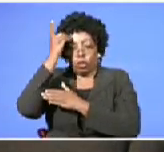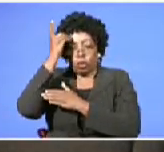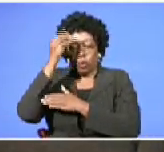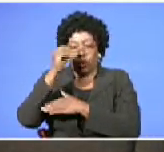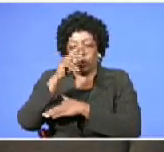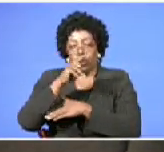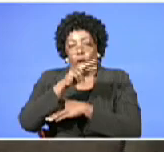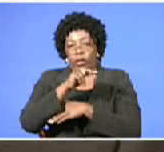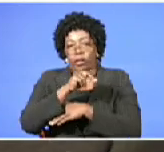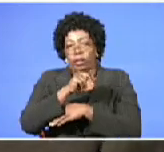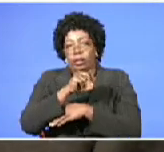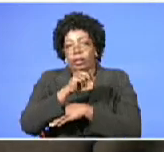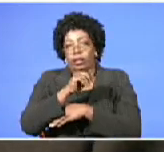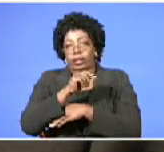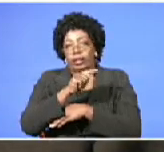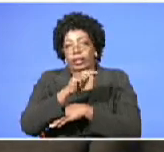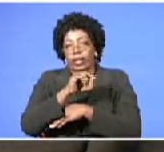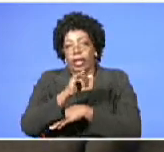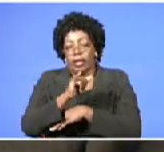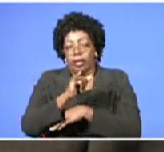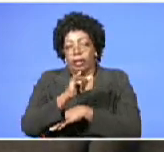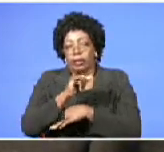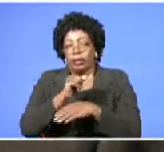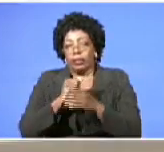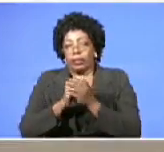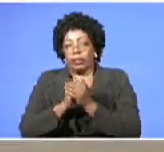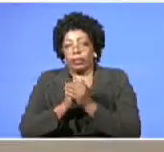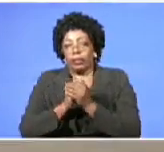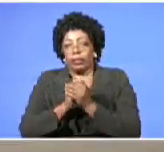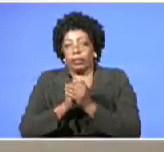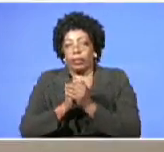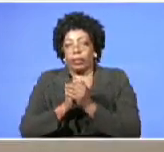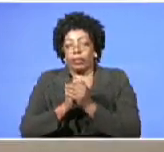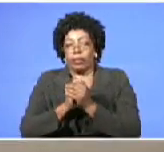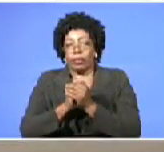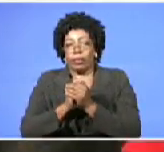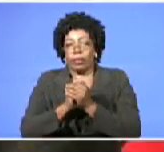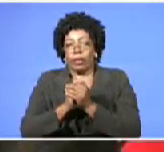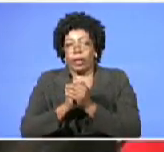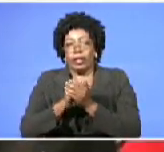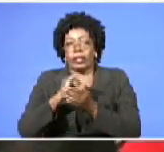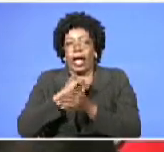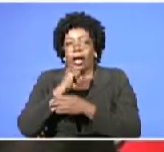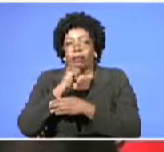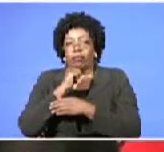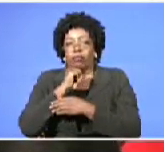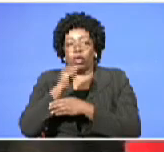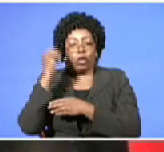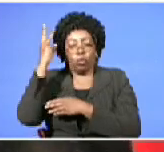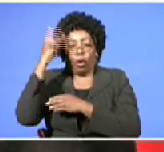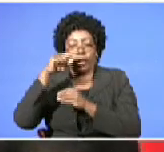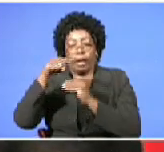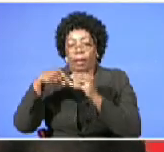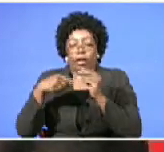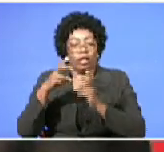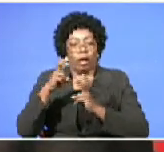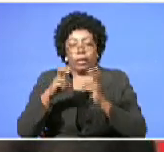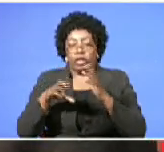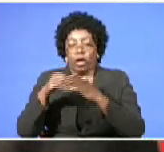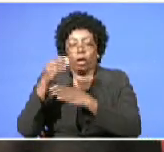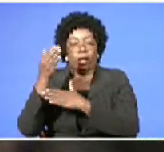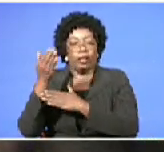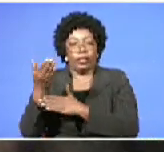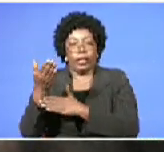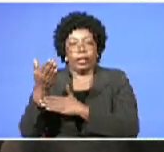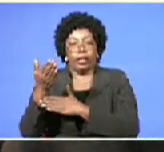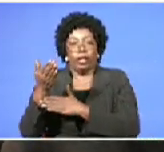Dante deals with the back end of the house in the prep room. I'm not worried about the competition because